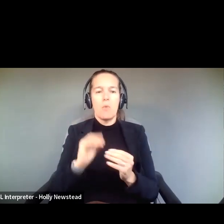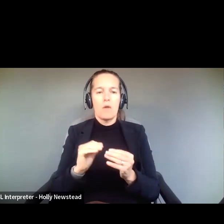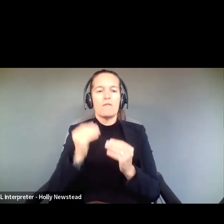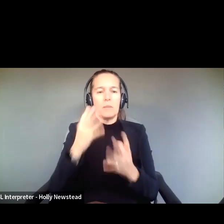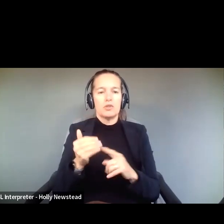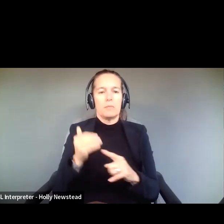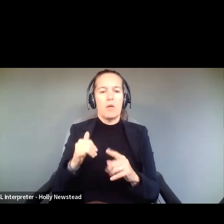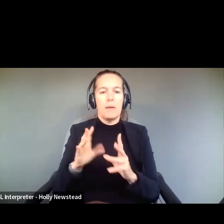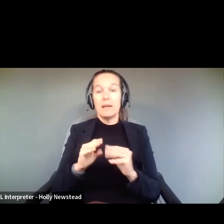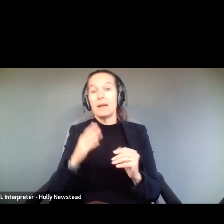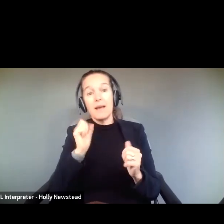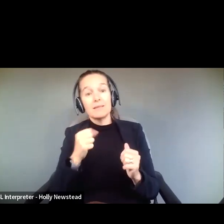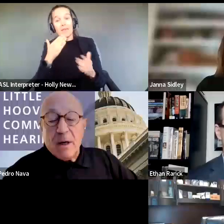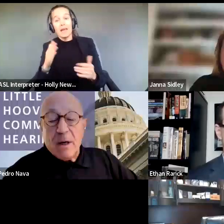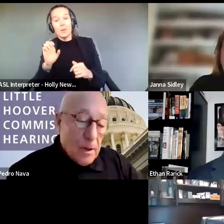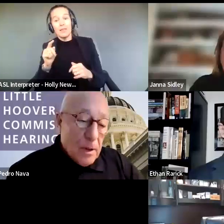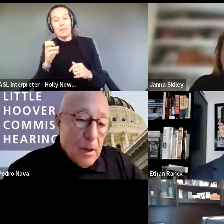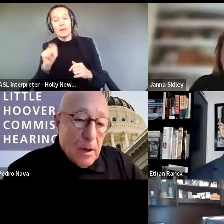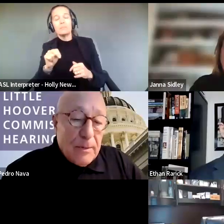meeting. Yes, thank you, Ethan. Let me